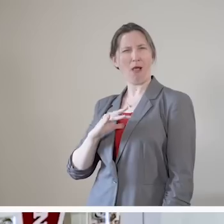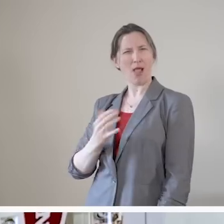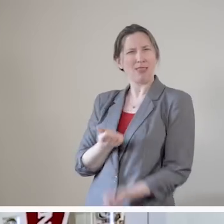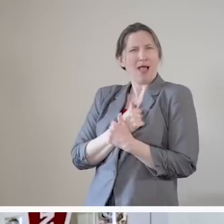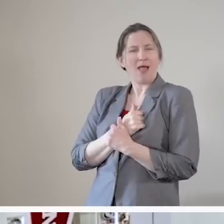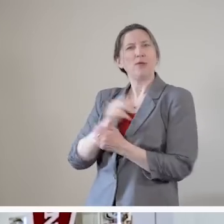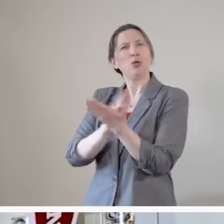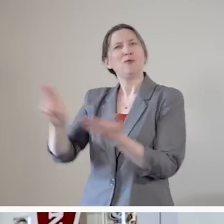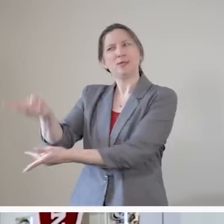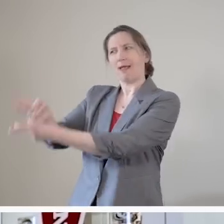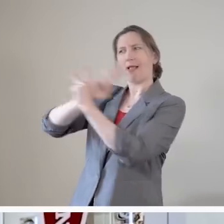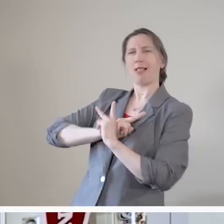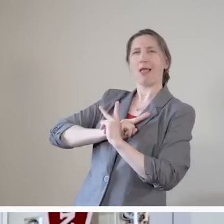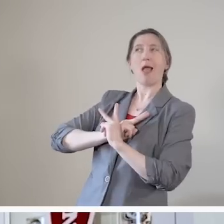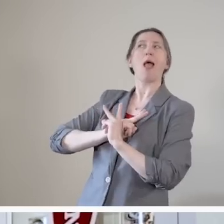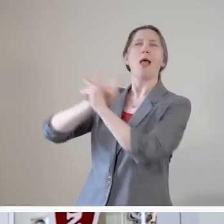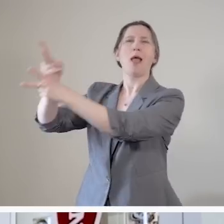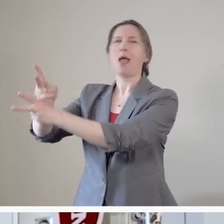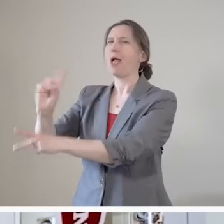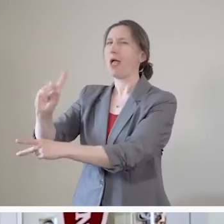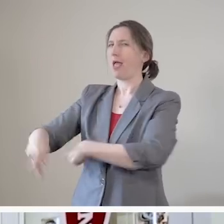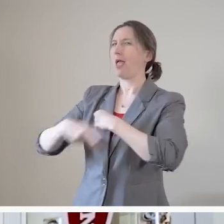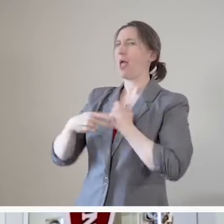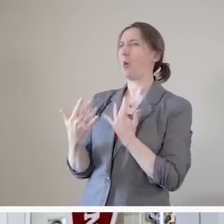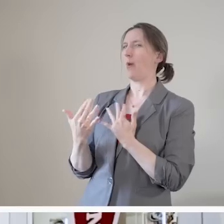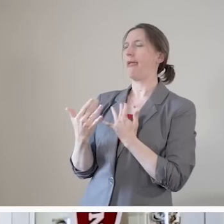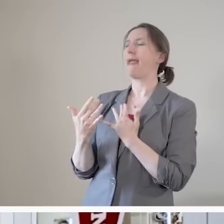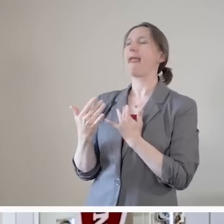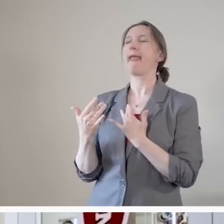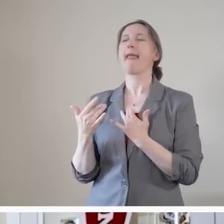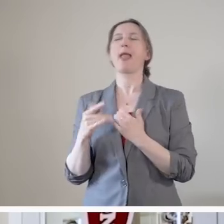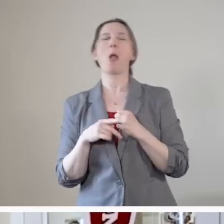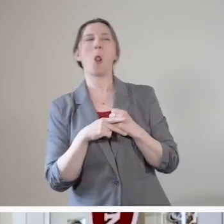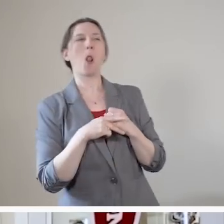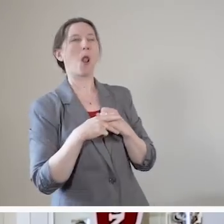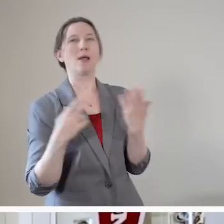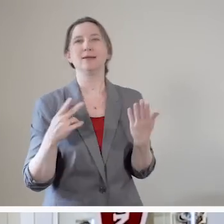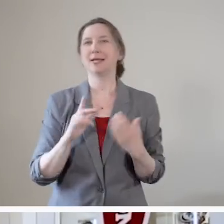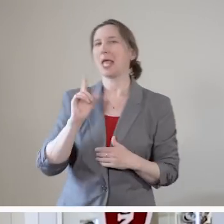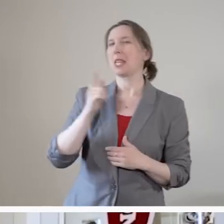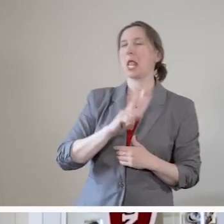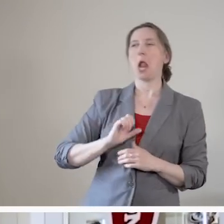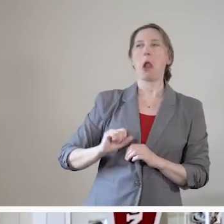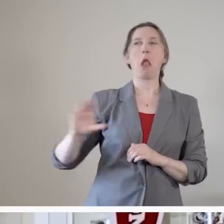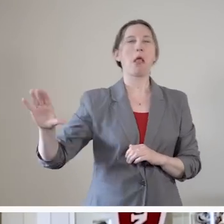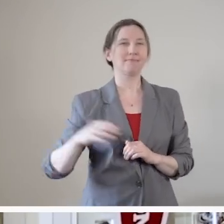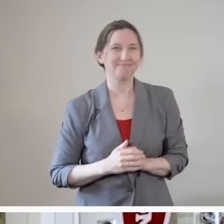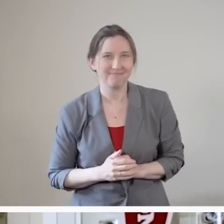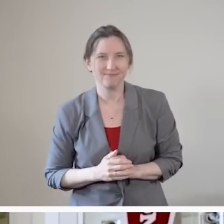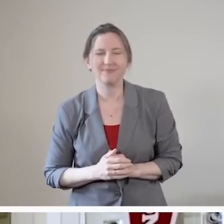it. The university expects me to give it back, but I think I'm going to hold on to it until the shelter in place is